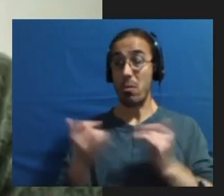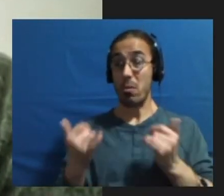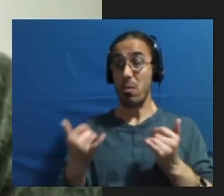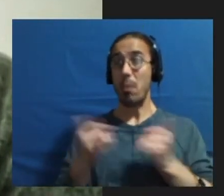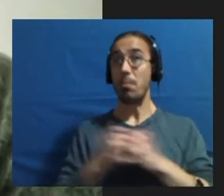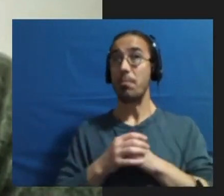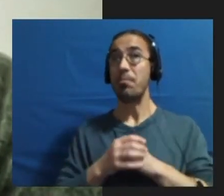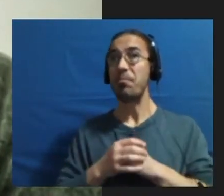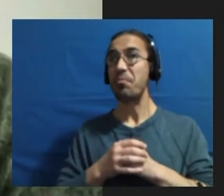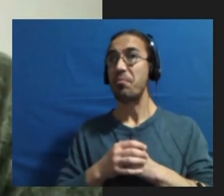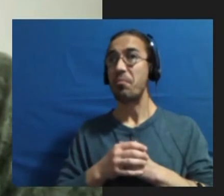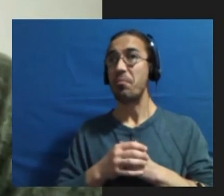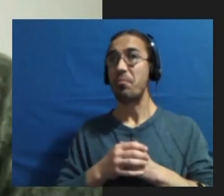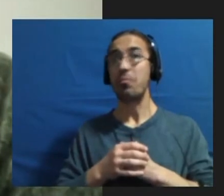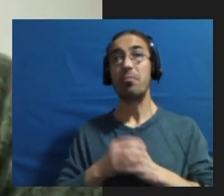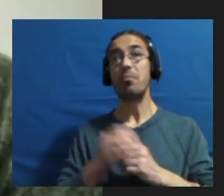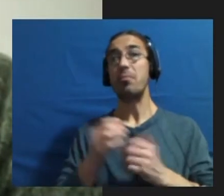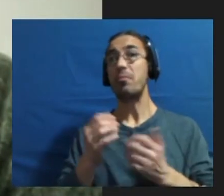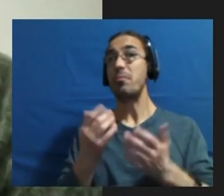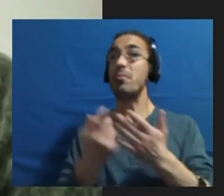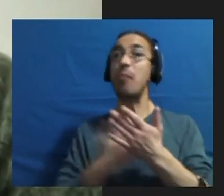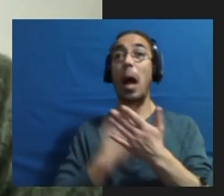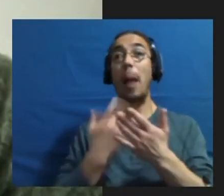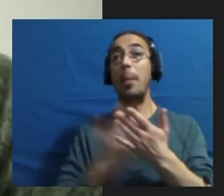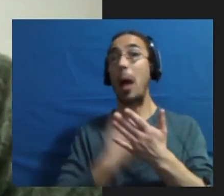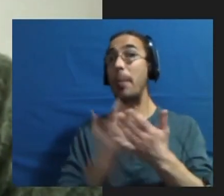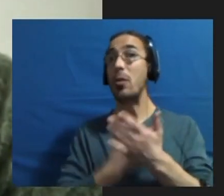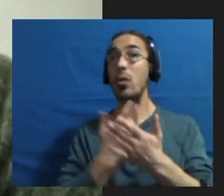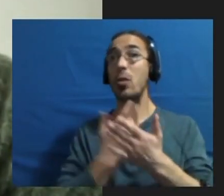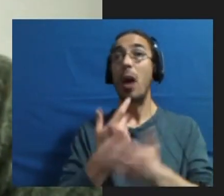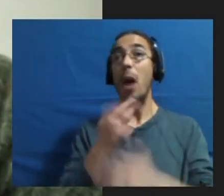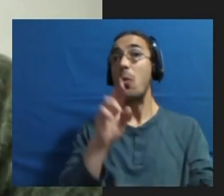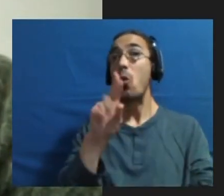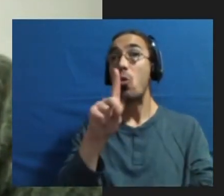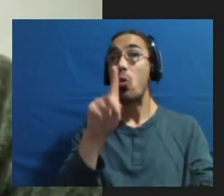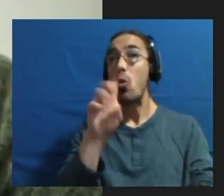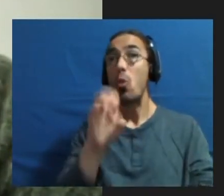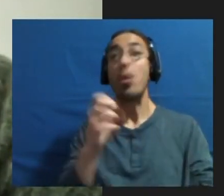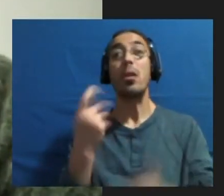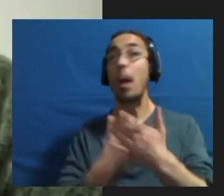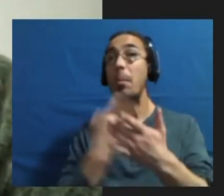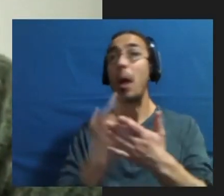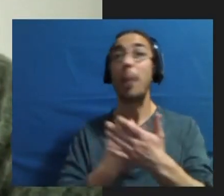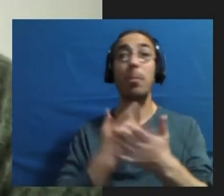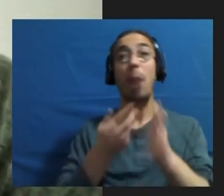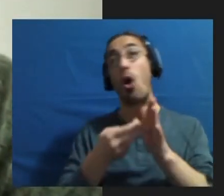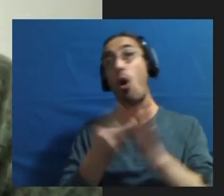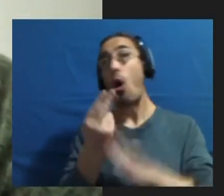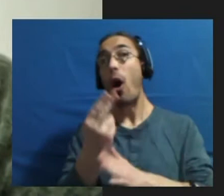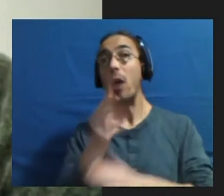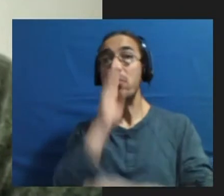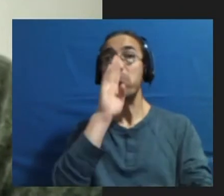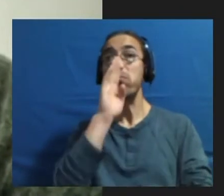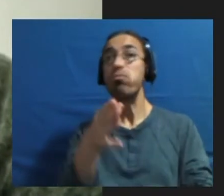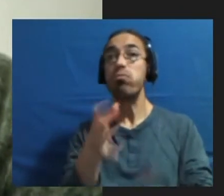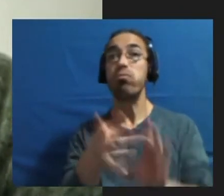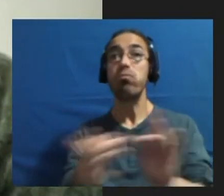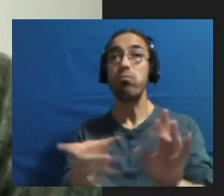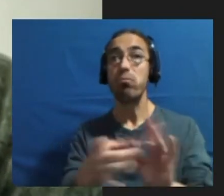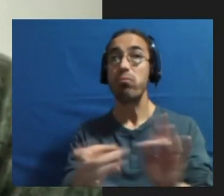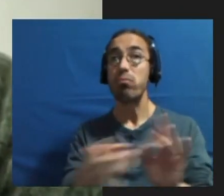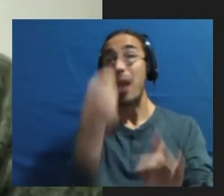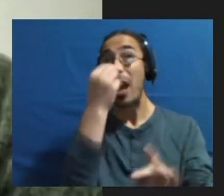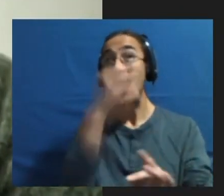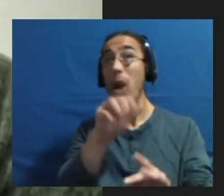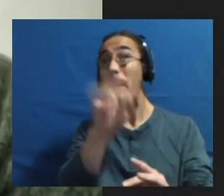I'm so blunt it comes off as rude sometimes, but I don't really care because I'm telling the truth, and I could care less about someone's feelings.